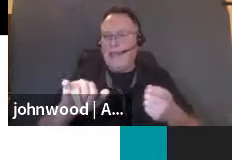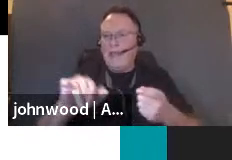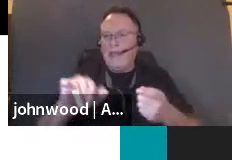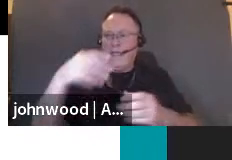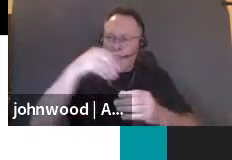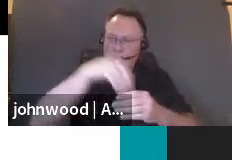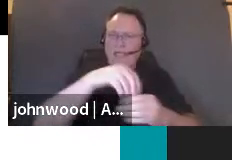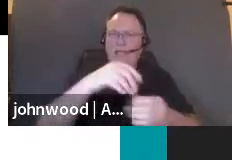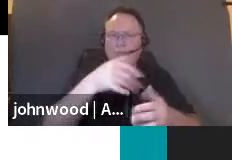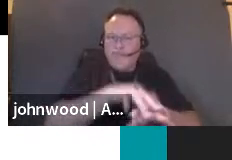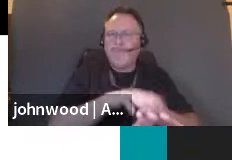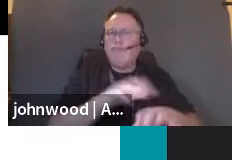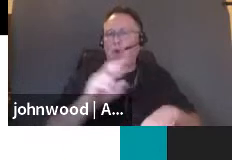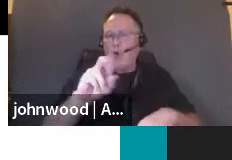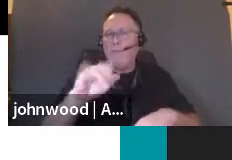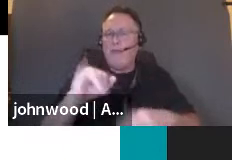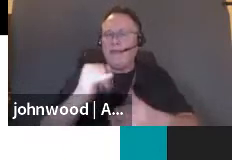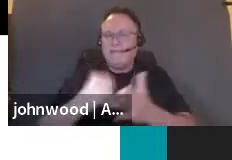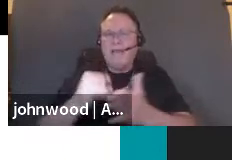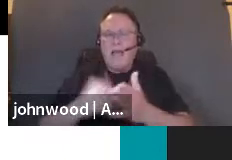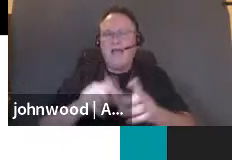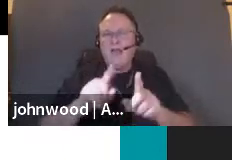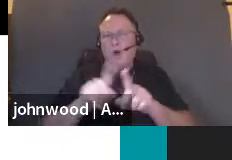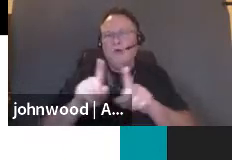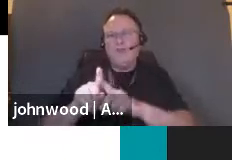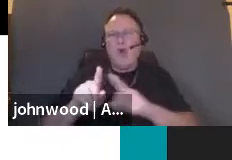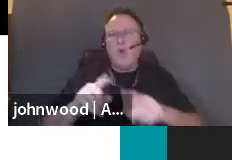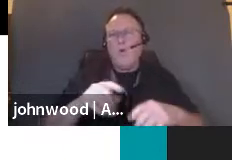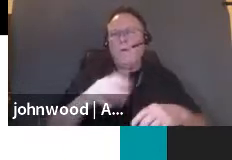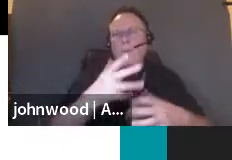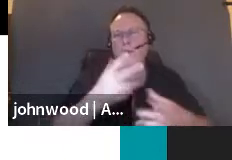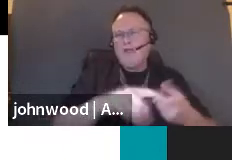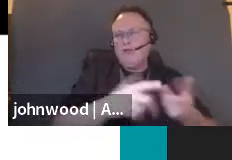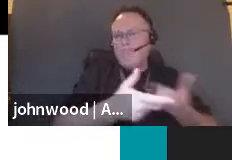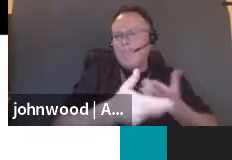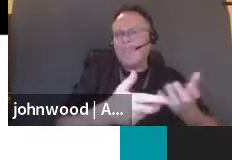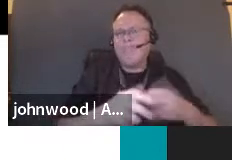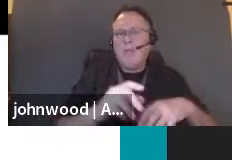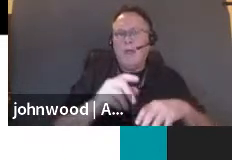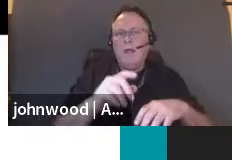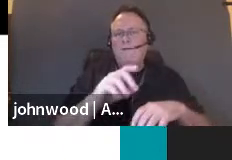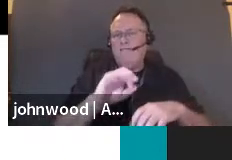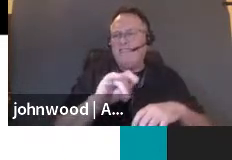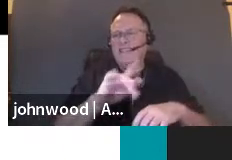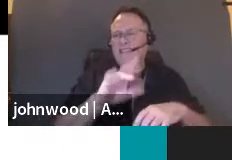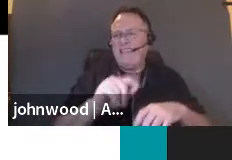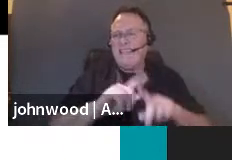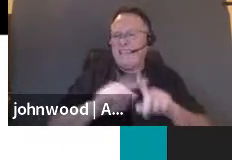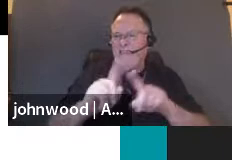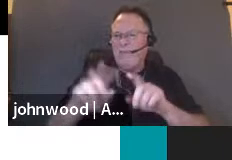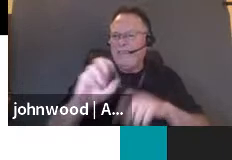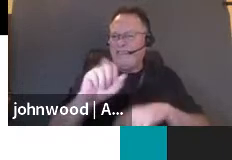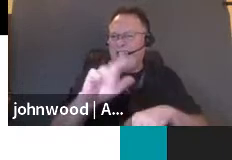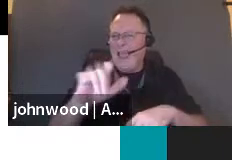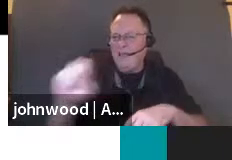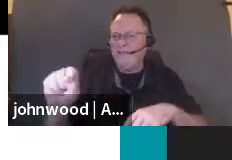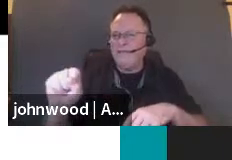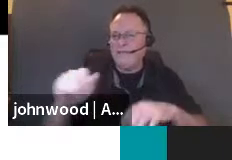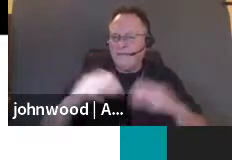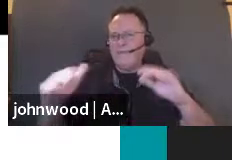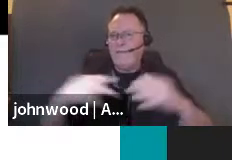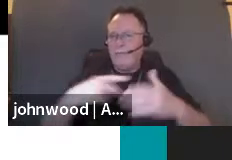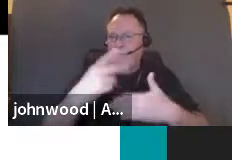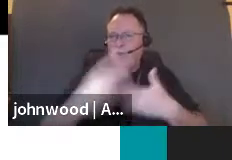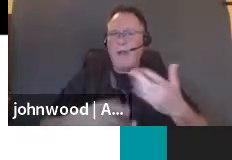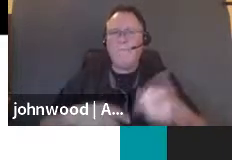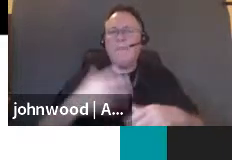is intended to be facilitated at different scales of the IBR program. Next, please. So we wanted